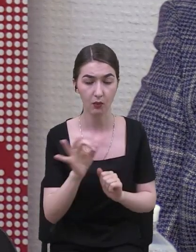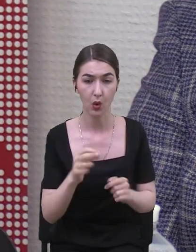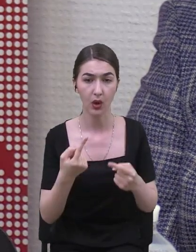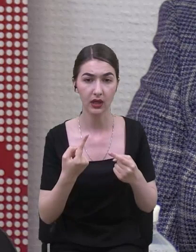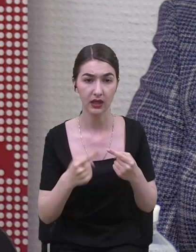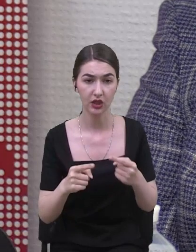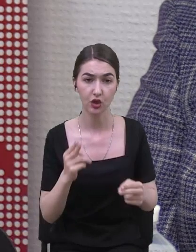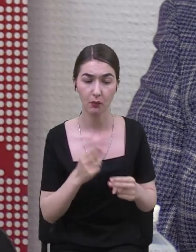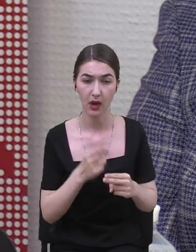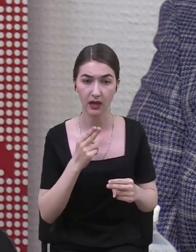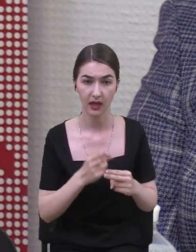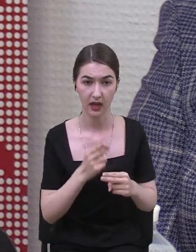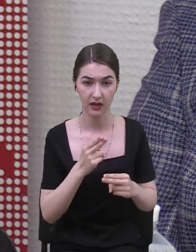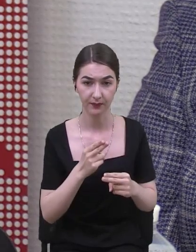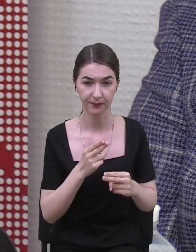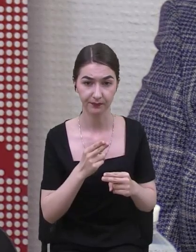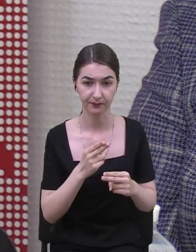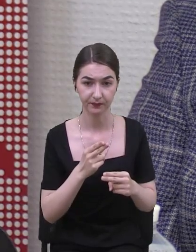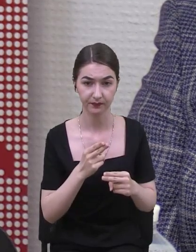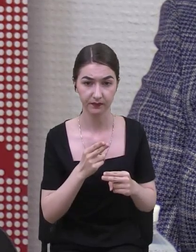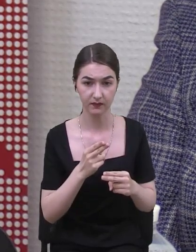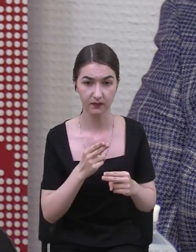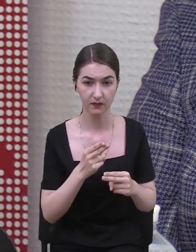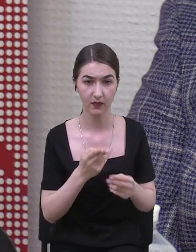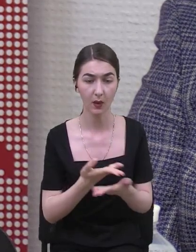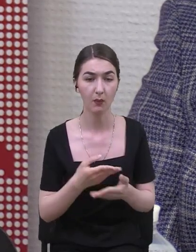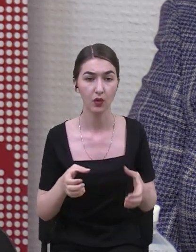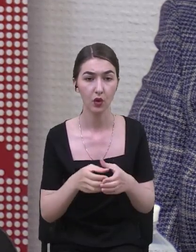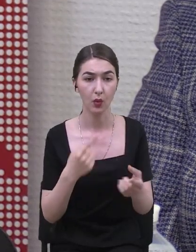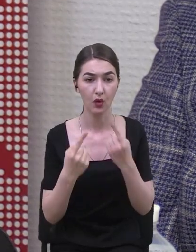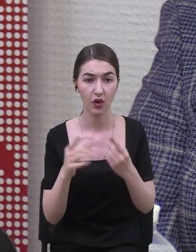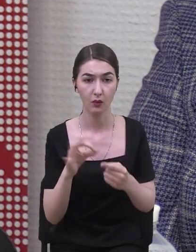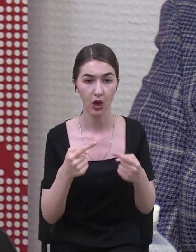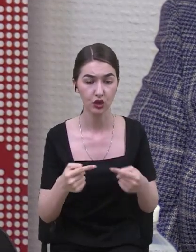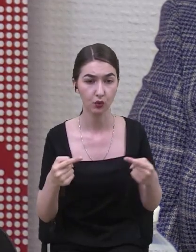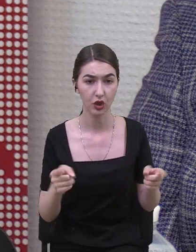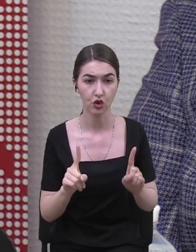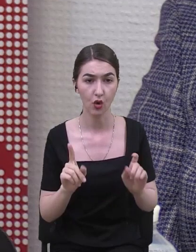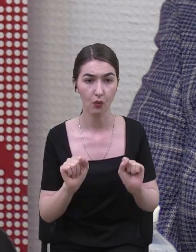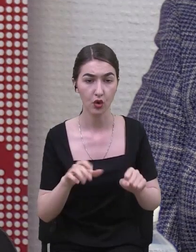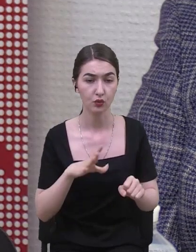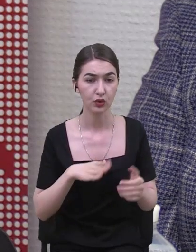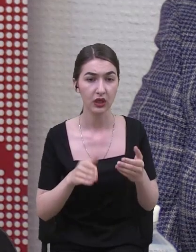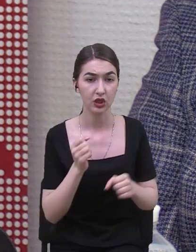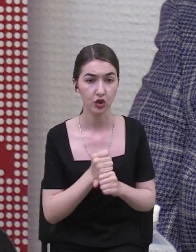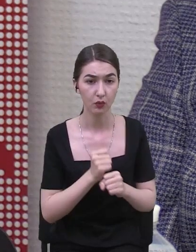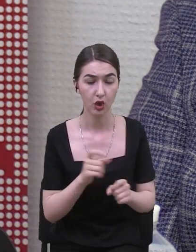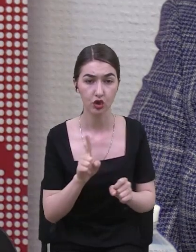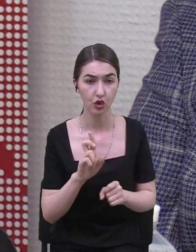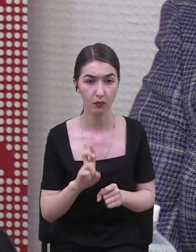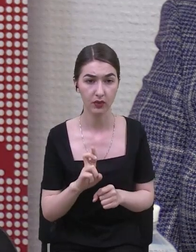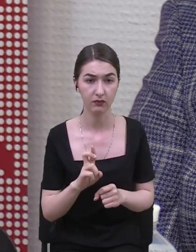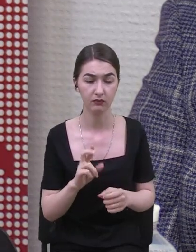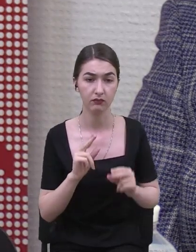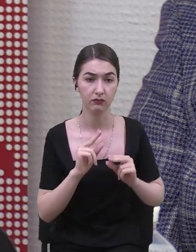the group about tools, like what can we do to actually work on those barriers. And we were talking about the